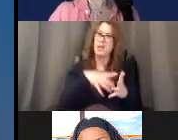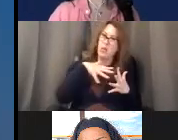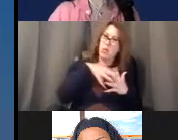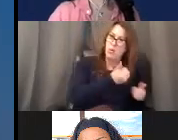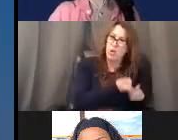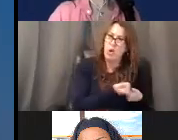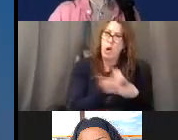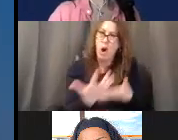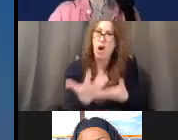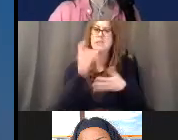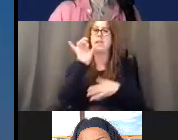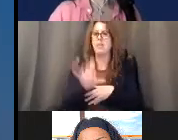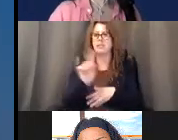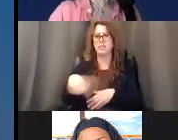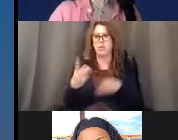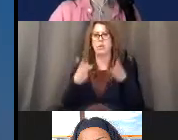prevention.